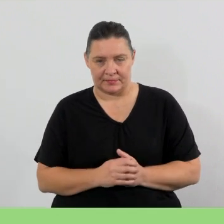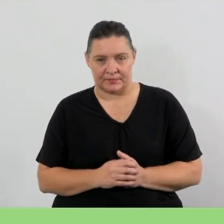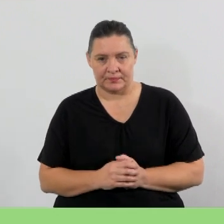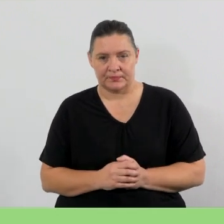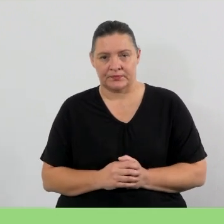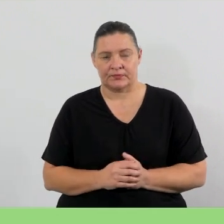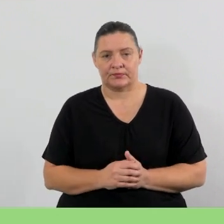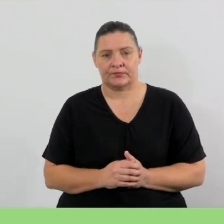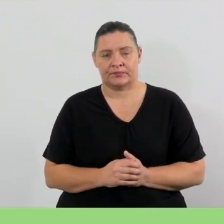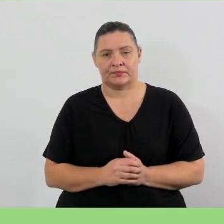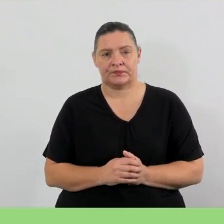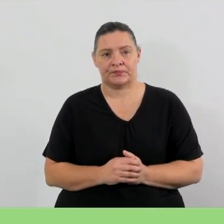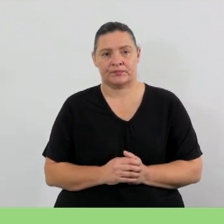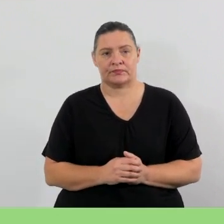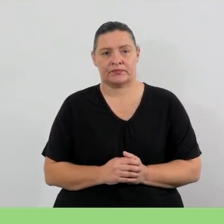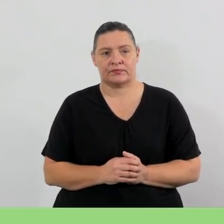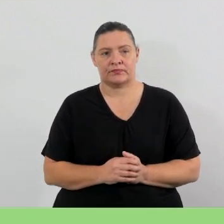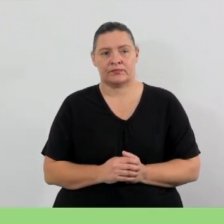balanced,